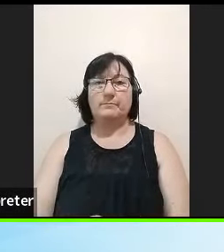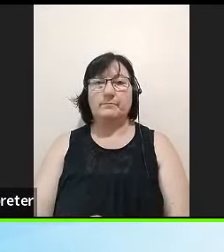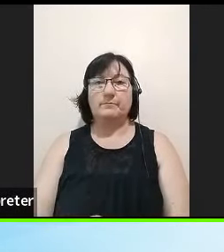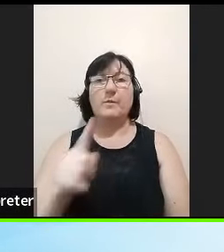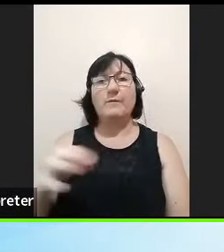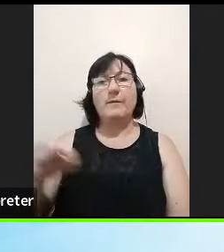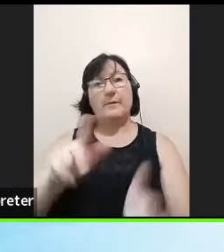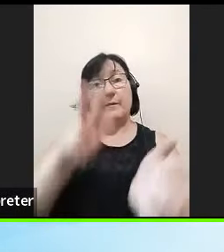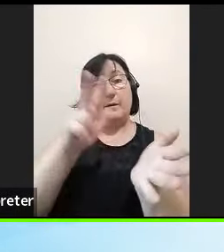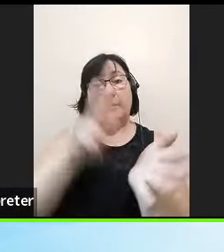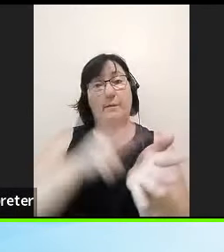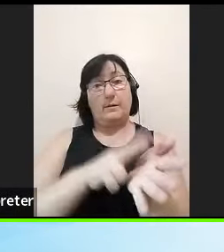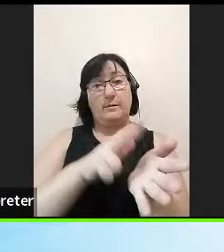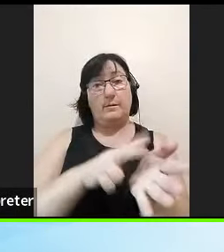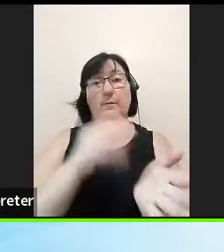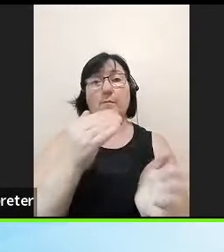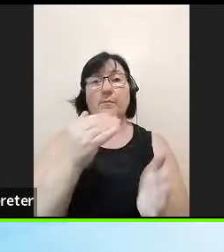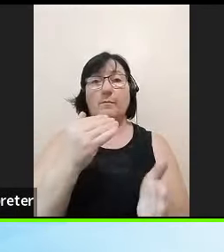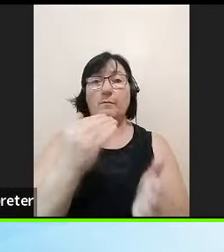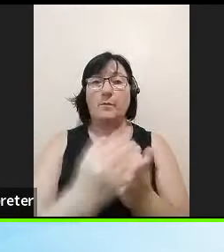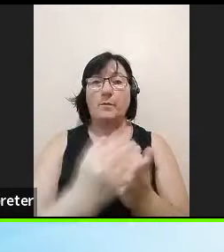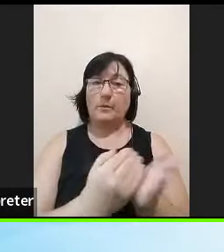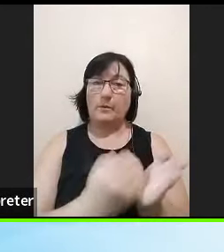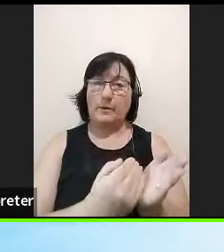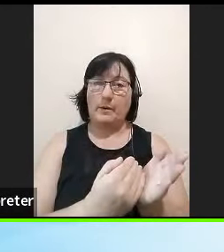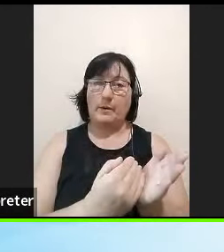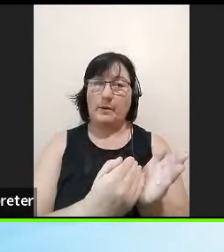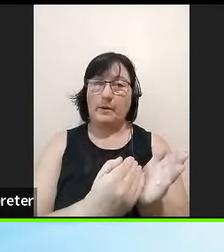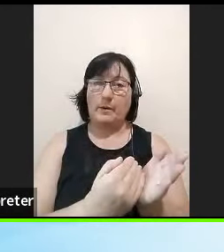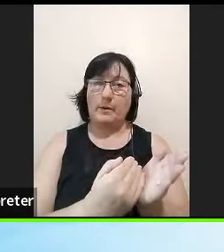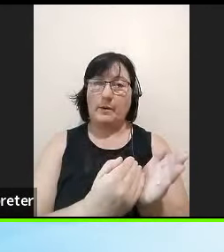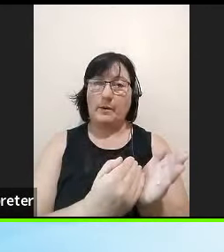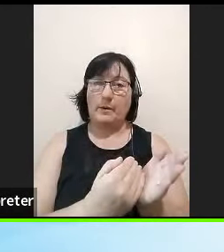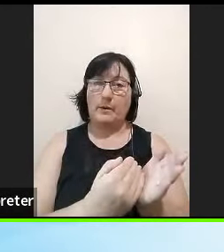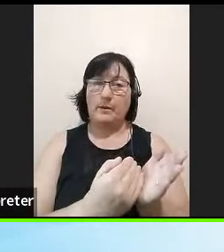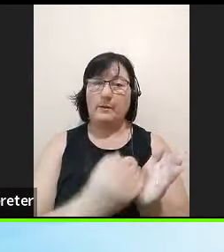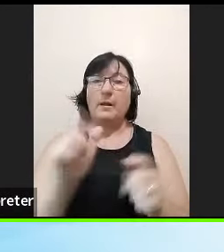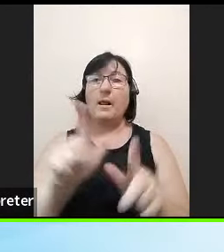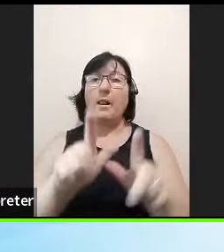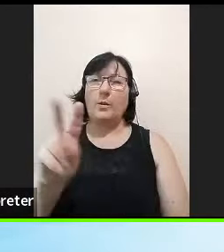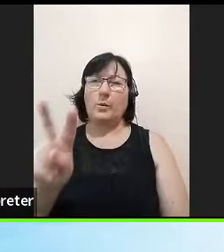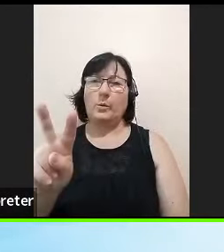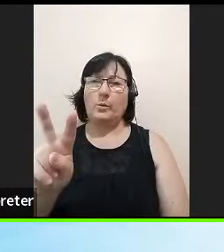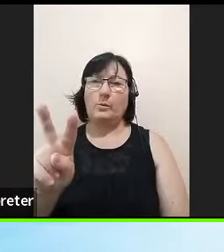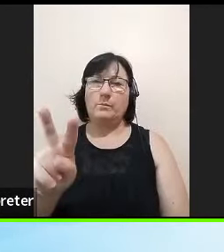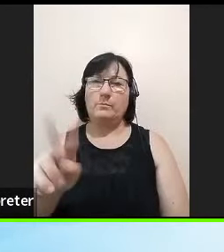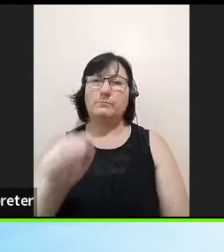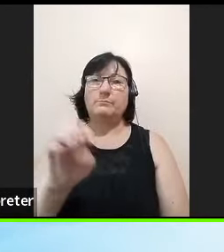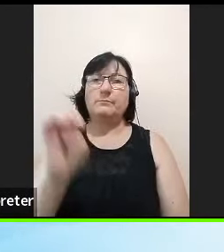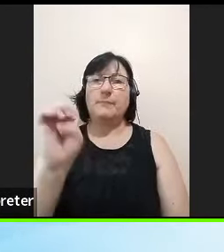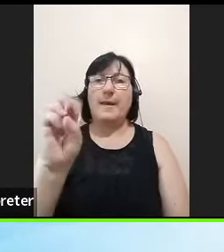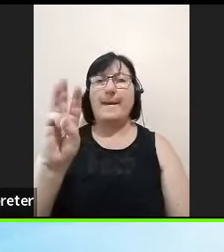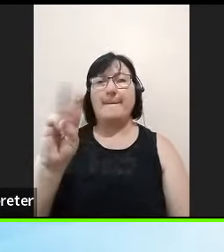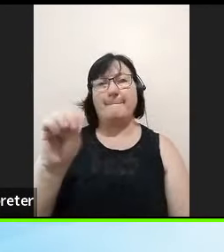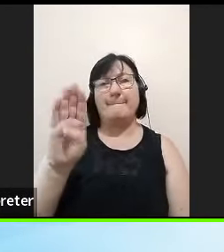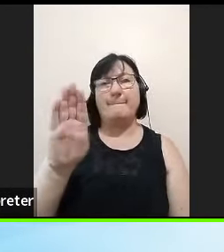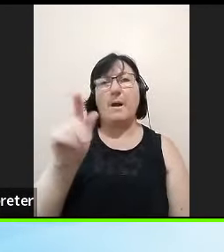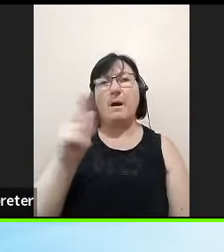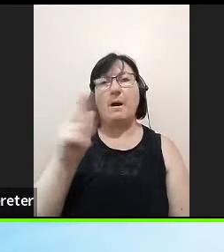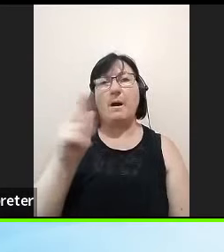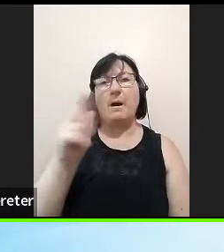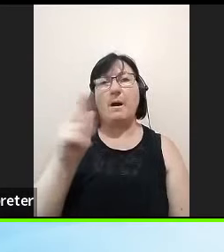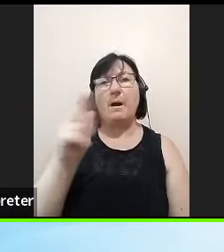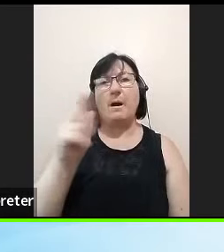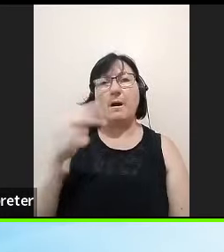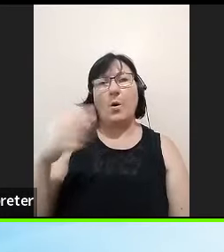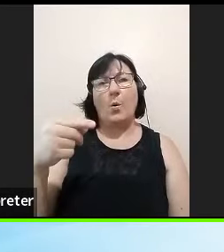that in level 1 and 2, that these embargo fees are waived. So there's not a requirement that these